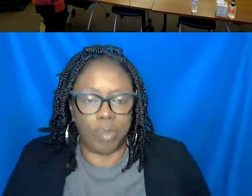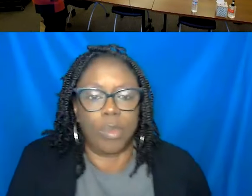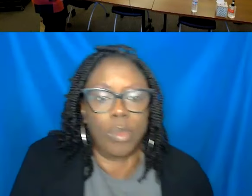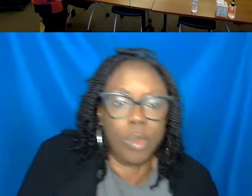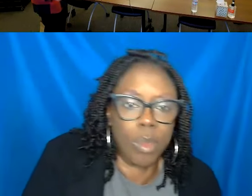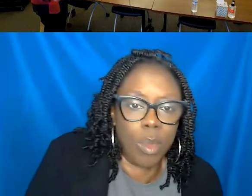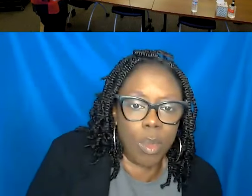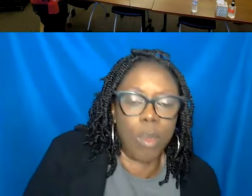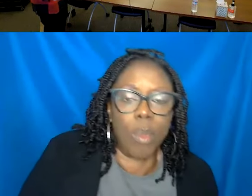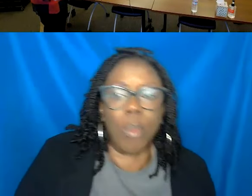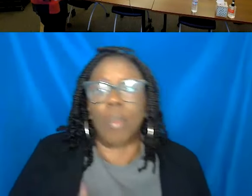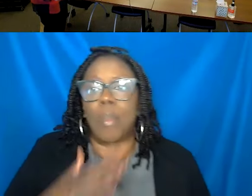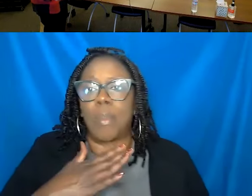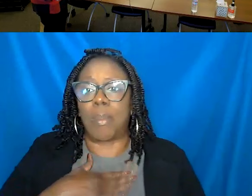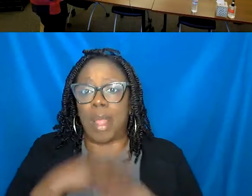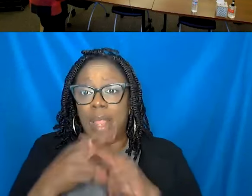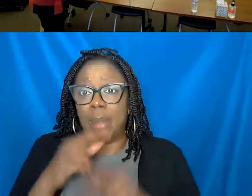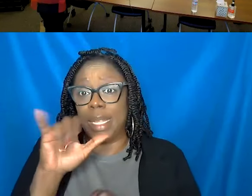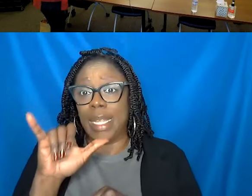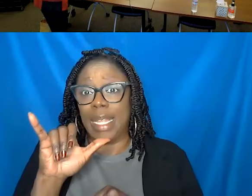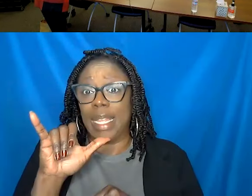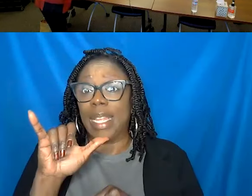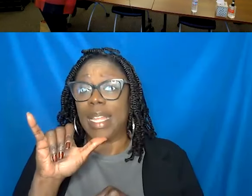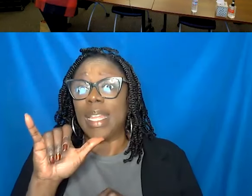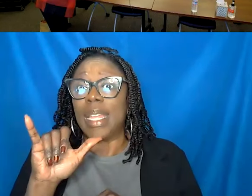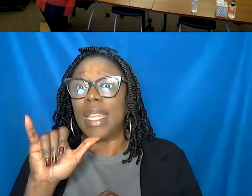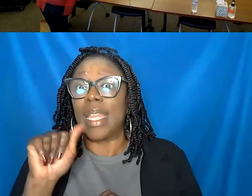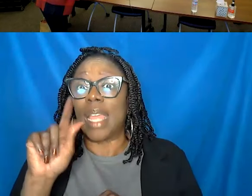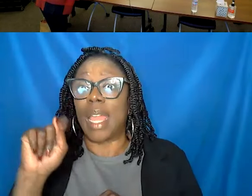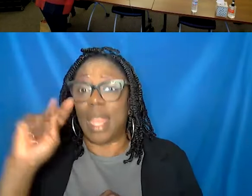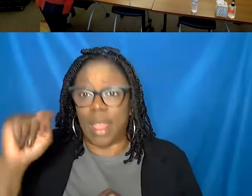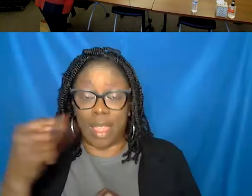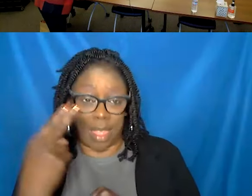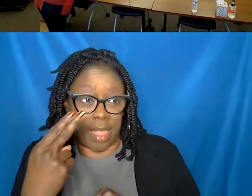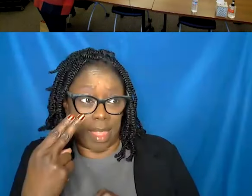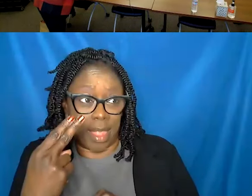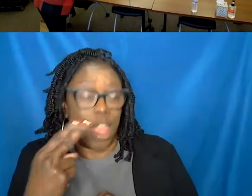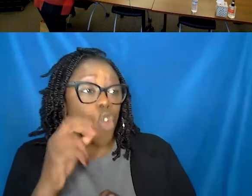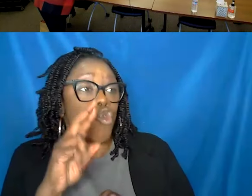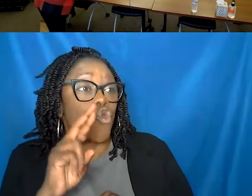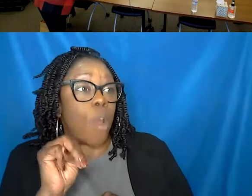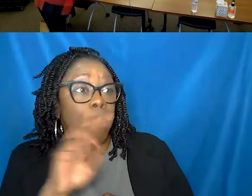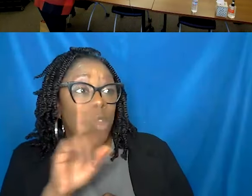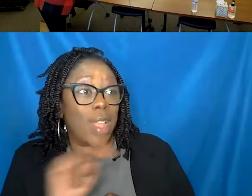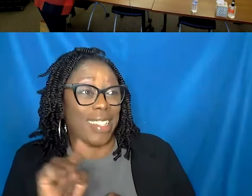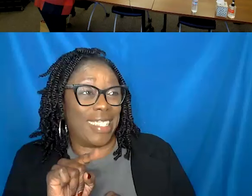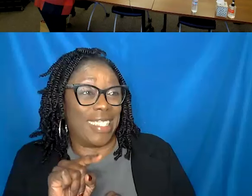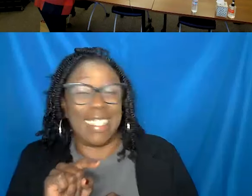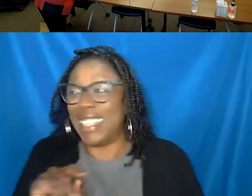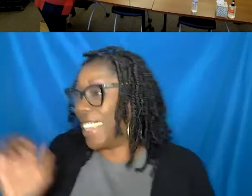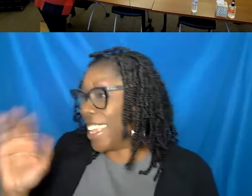Hey, Linda, this is Yaneth. Okay. Yes, so this is Yaneth Ramirez. I work Danny for